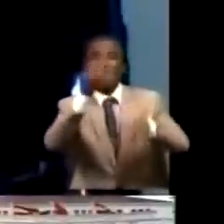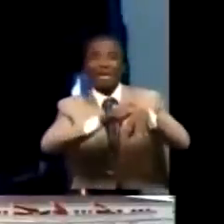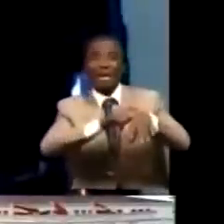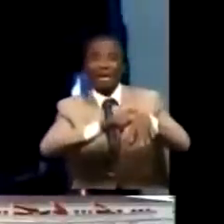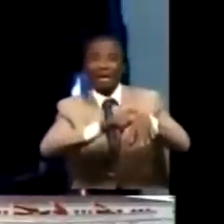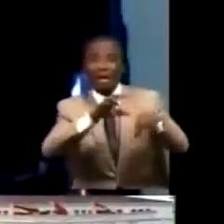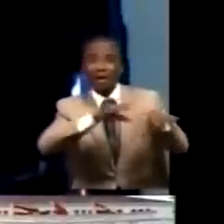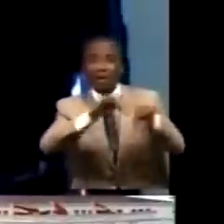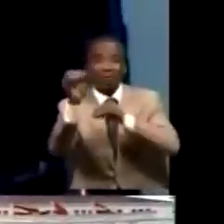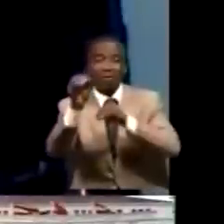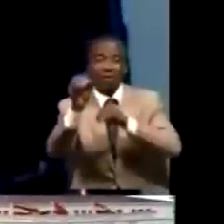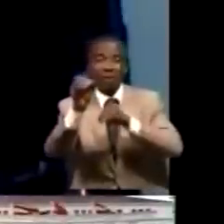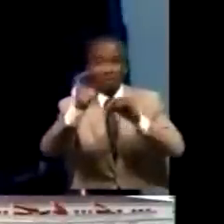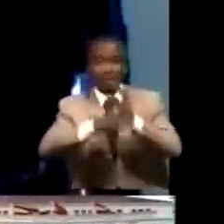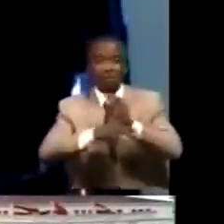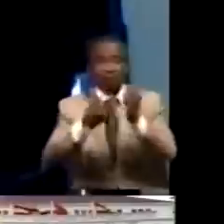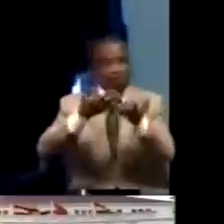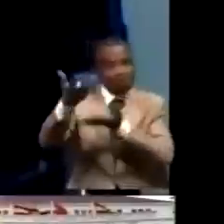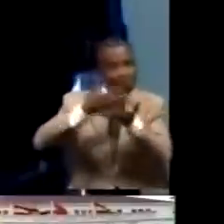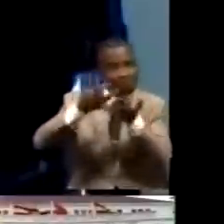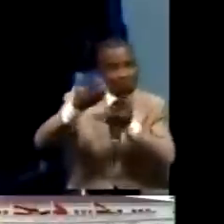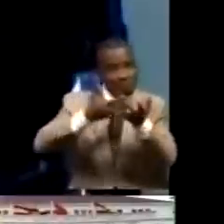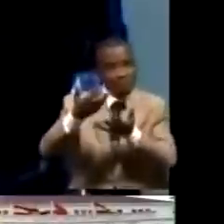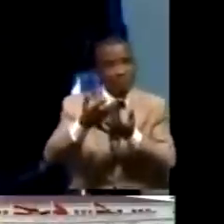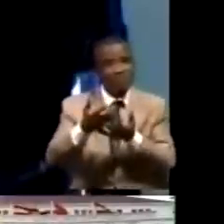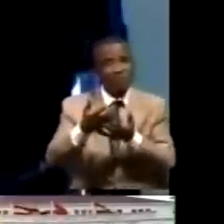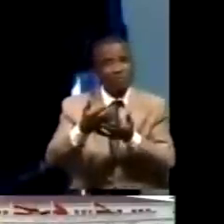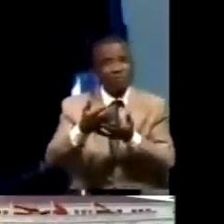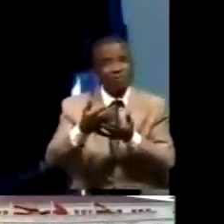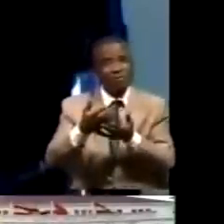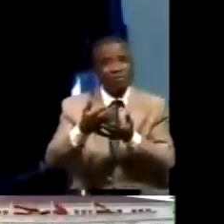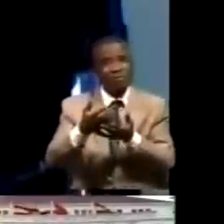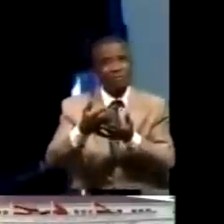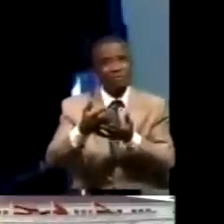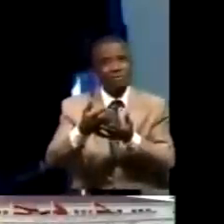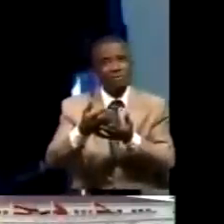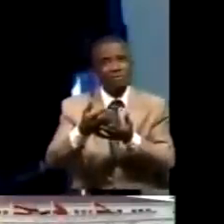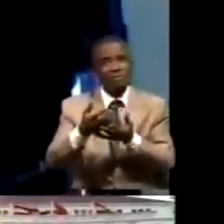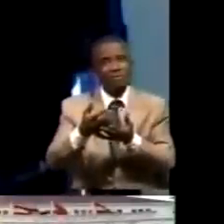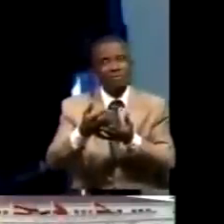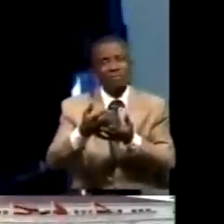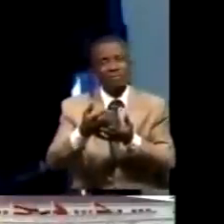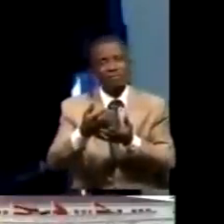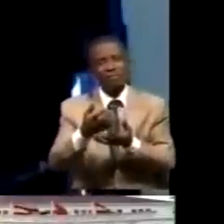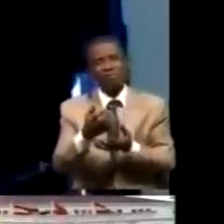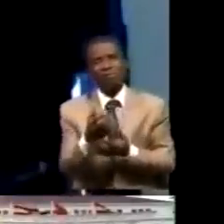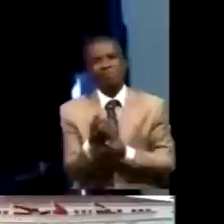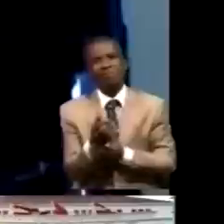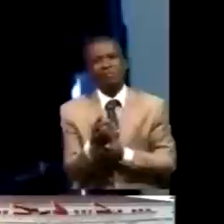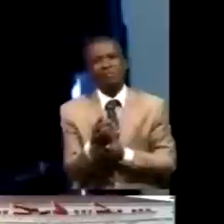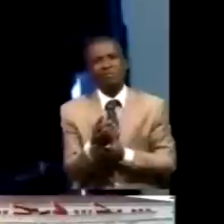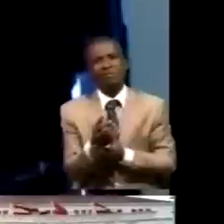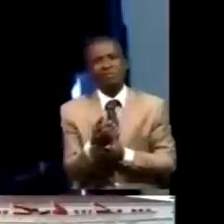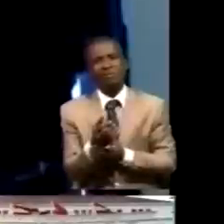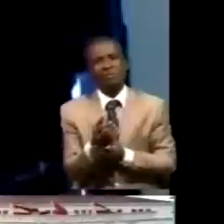time to seek audience with the electoral commissioner. That was him. Come again.